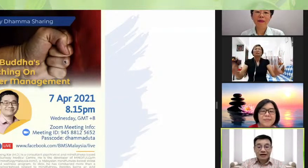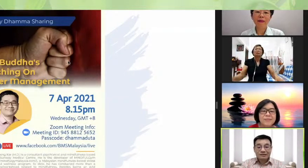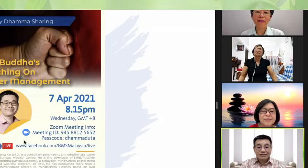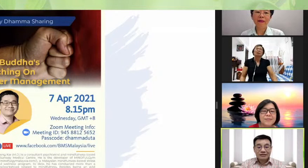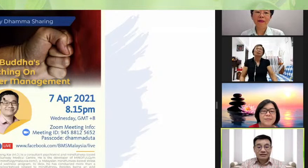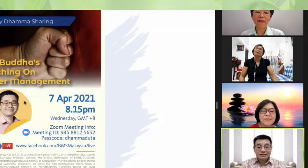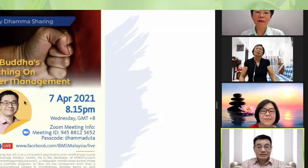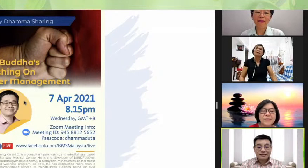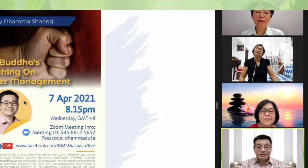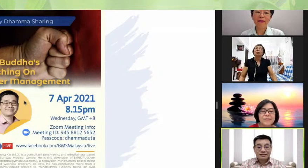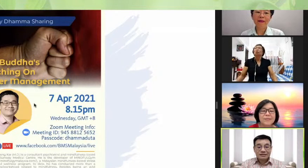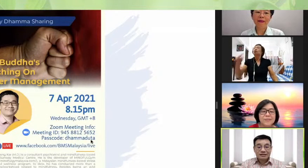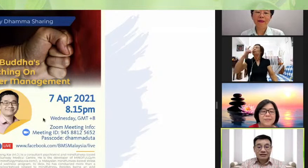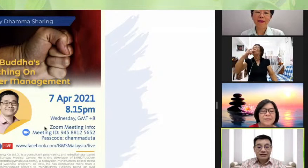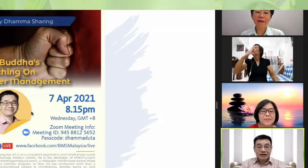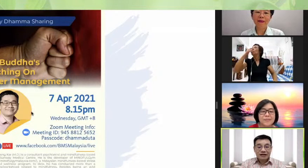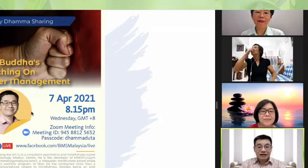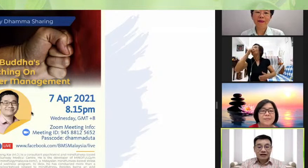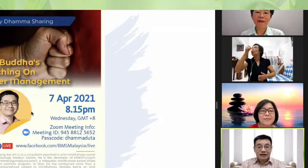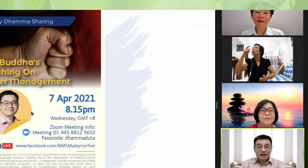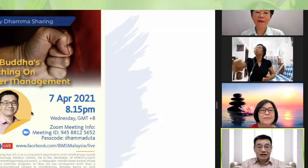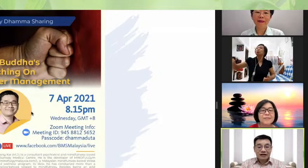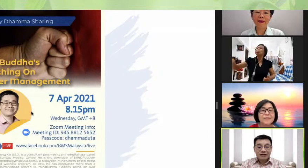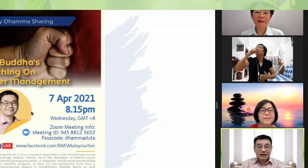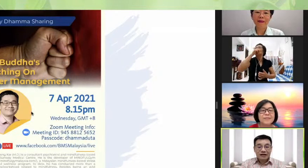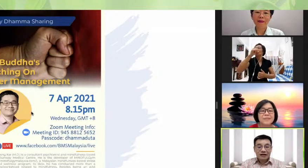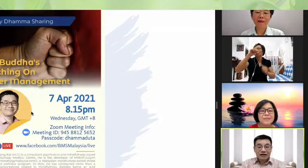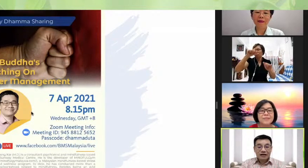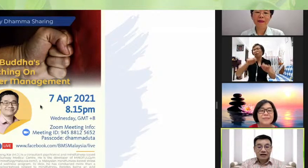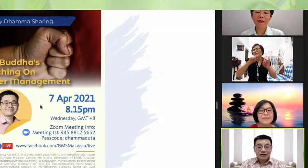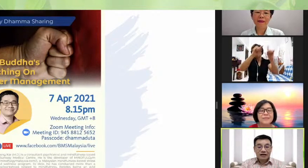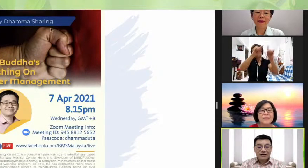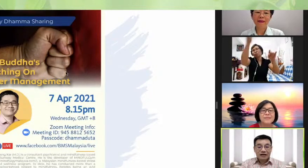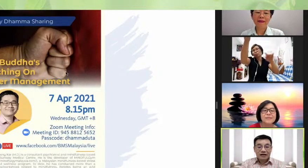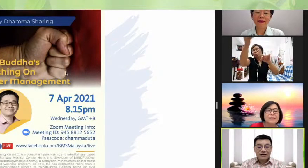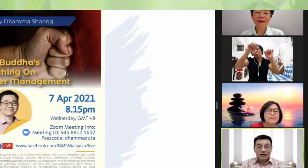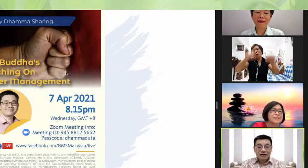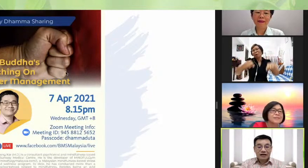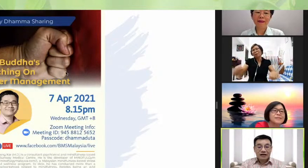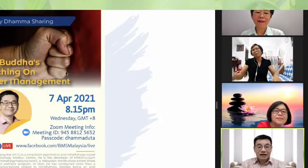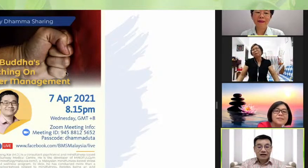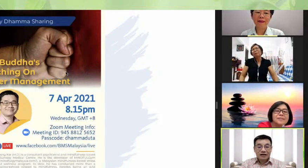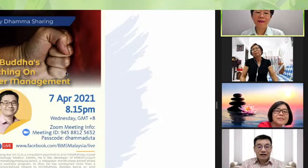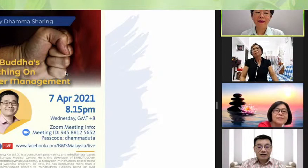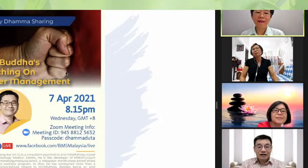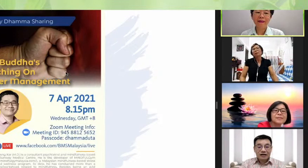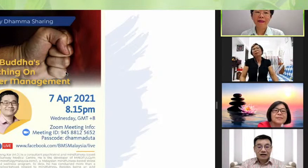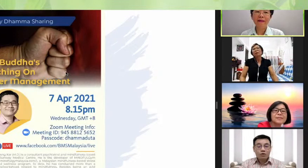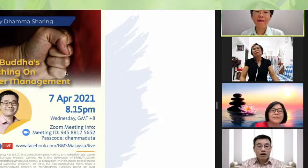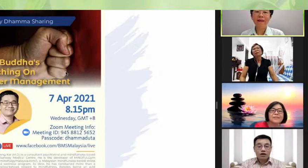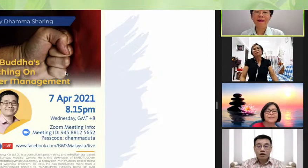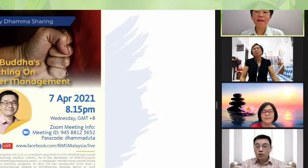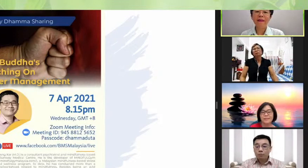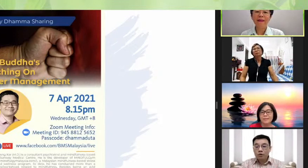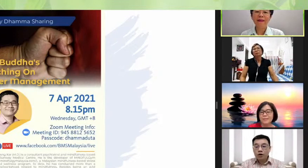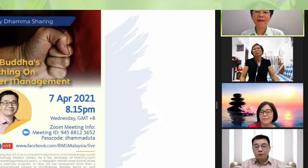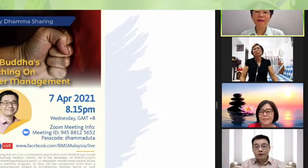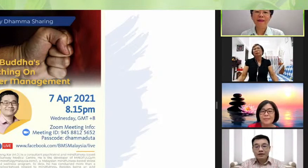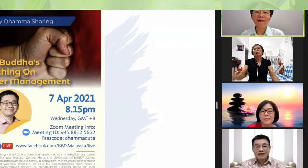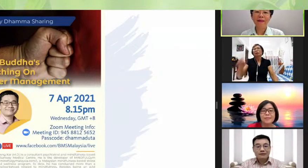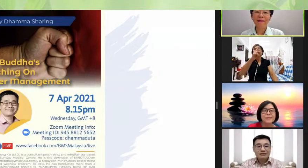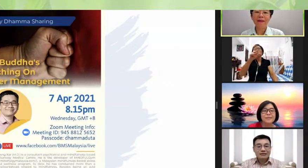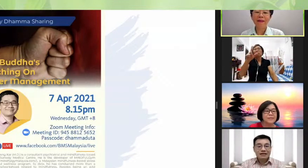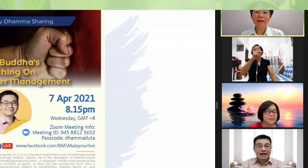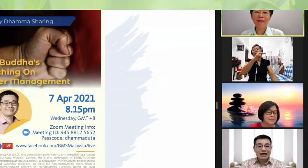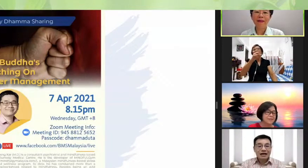So those of you who are interested, can attend the talk. Okay, you can take a picture. I'll post